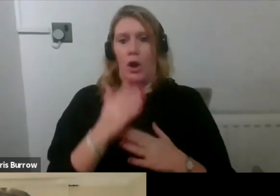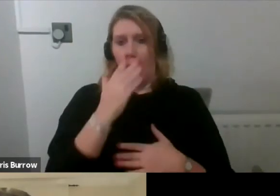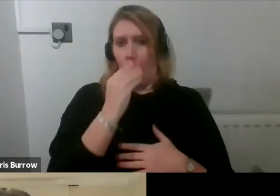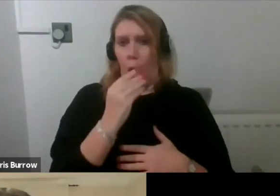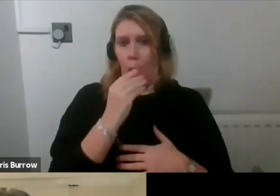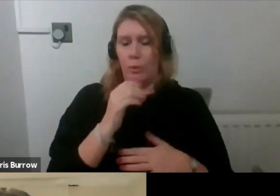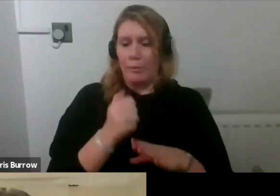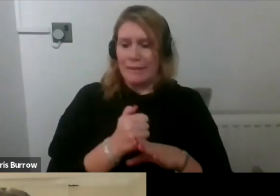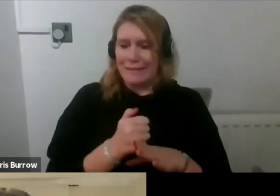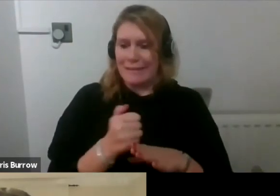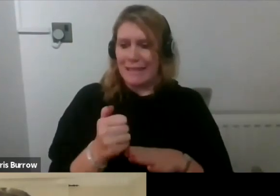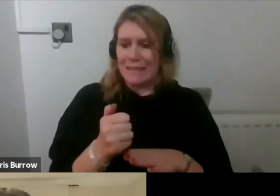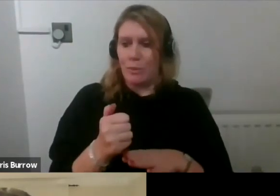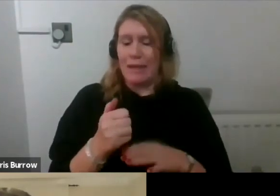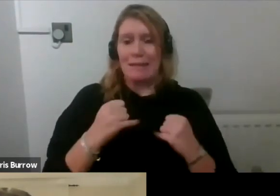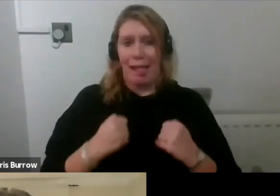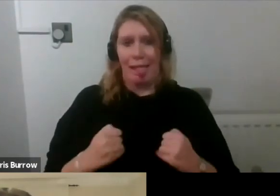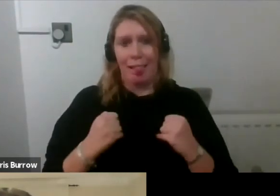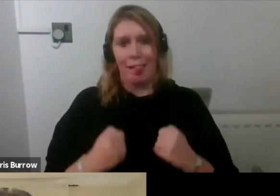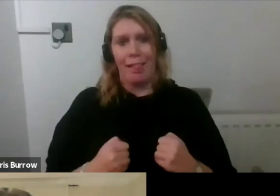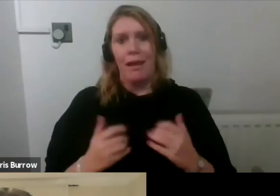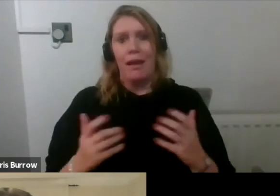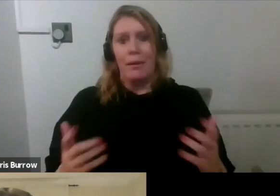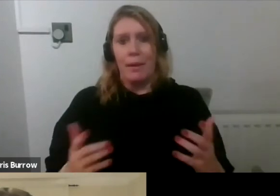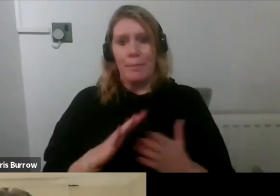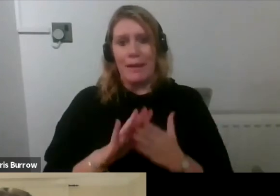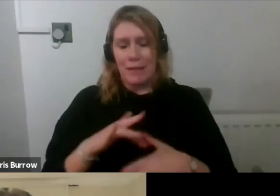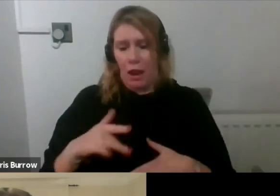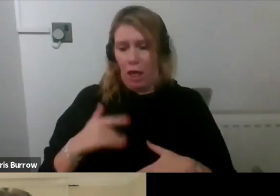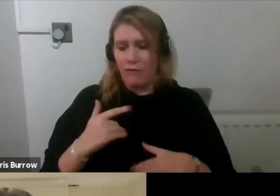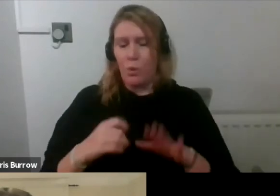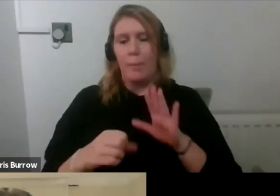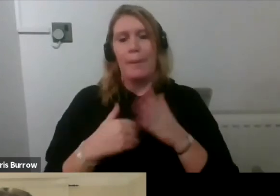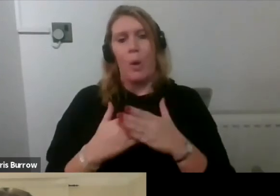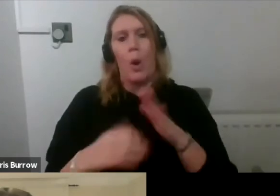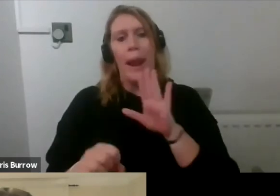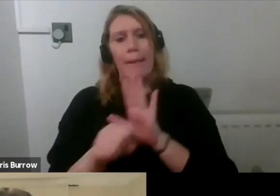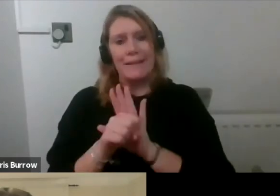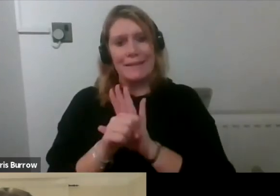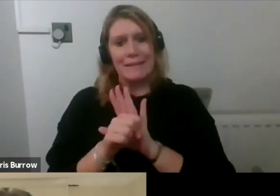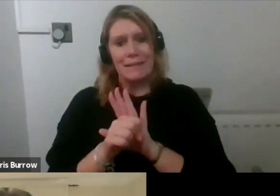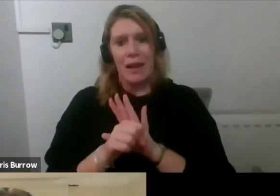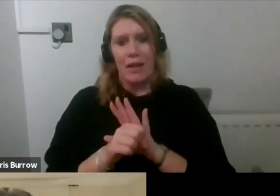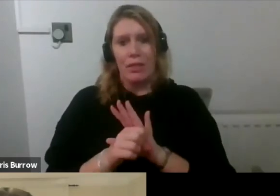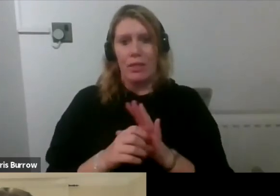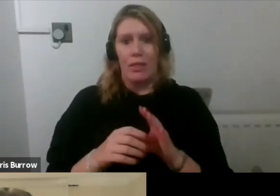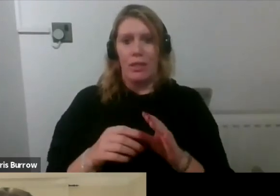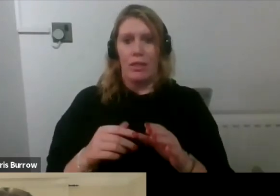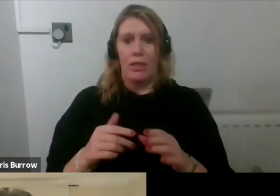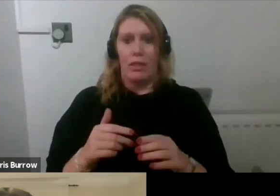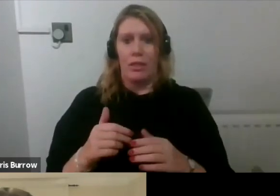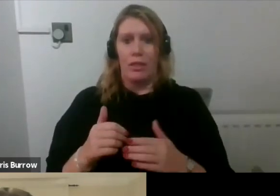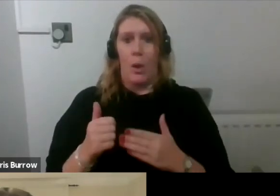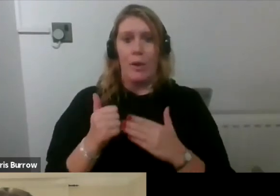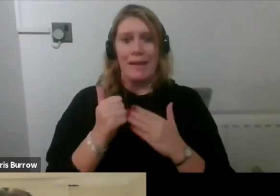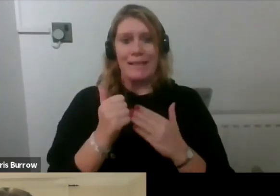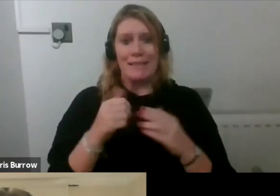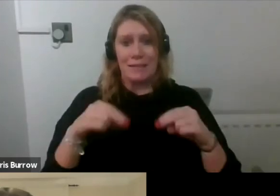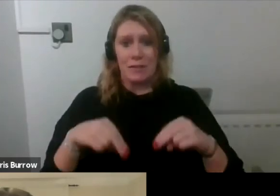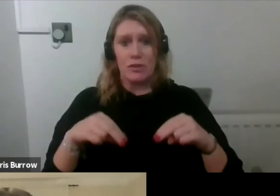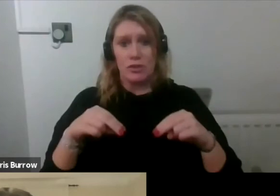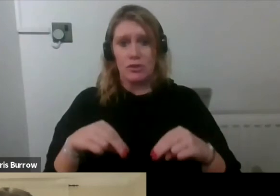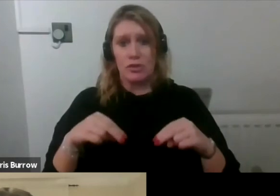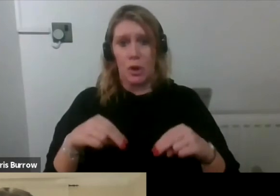more limited. But also, even though the assistance dogs haven't been for a walk for 8.5 months, they're so